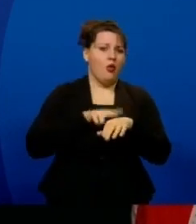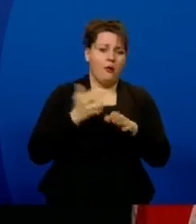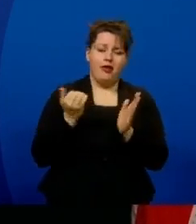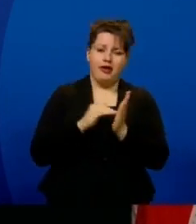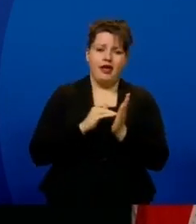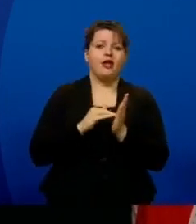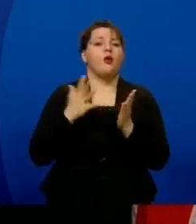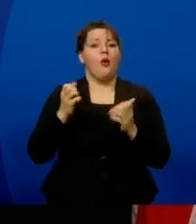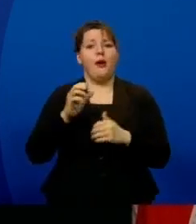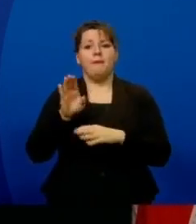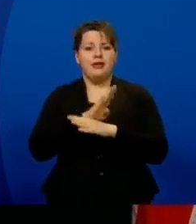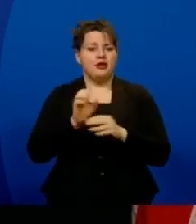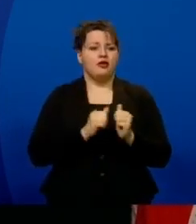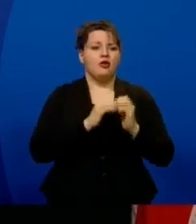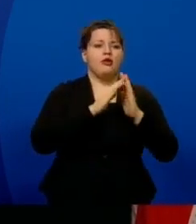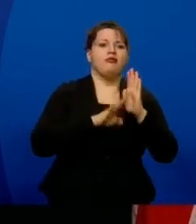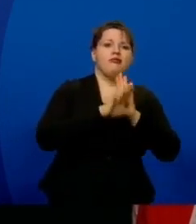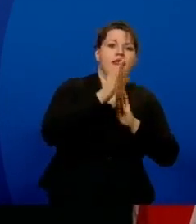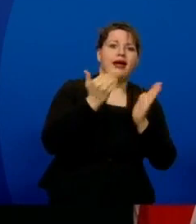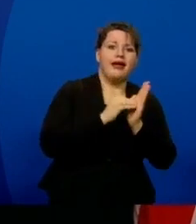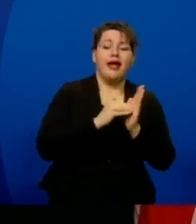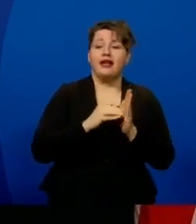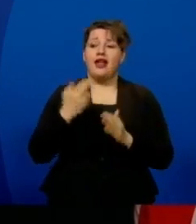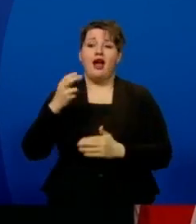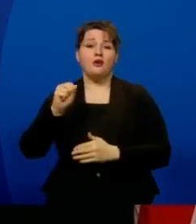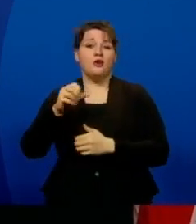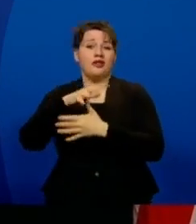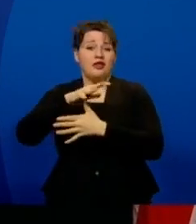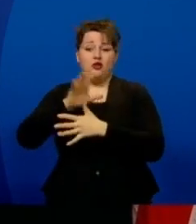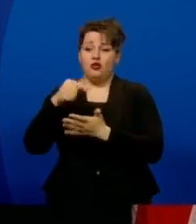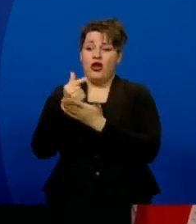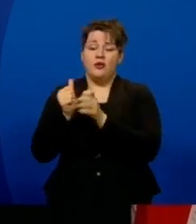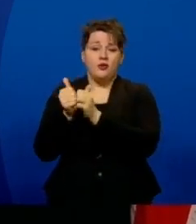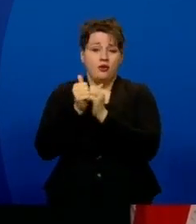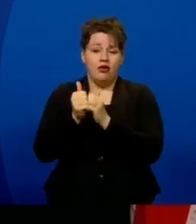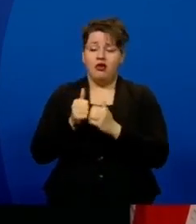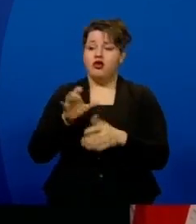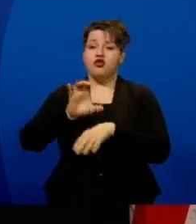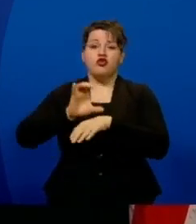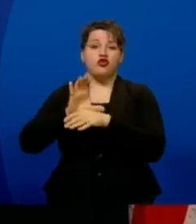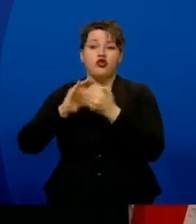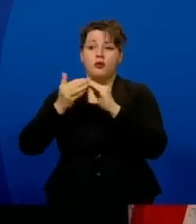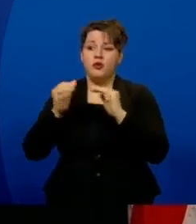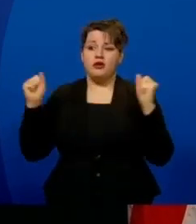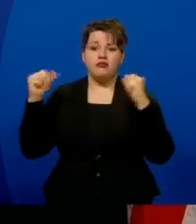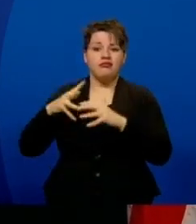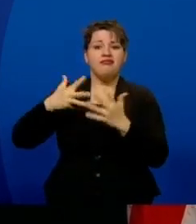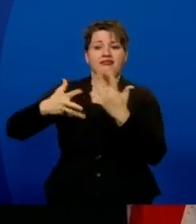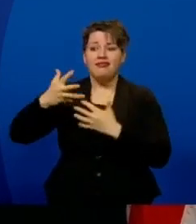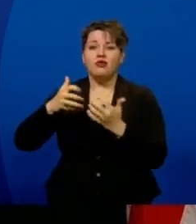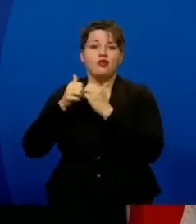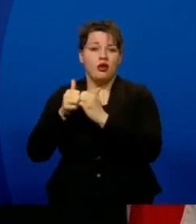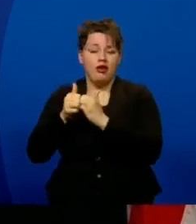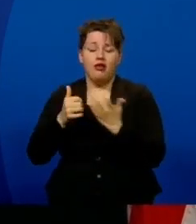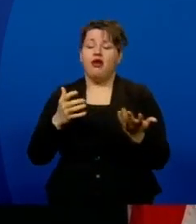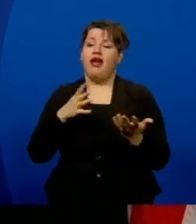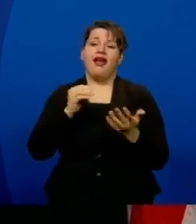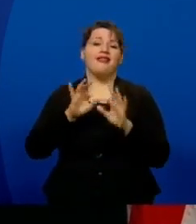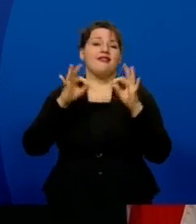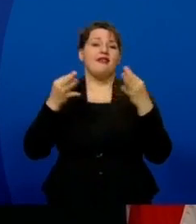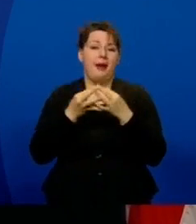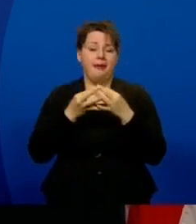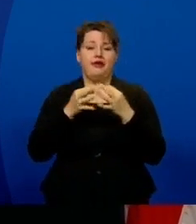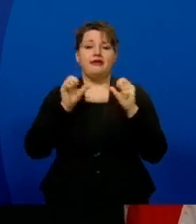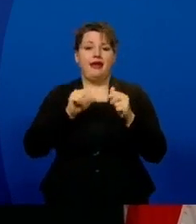to rebound, for our high school seniors to graduate together, our church communities to gather again fully in person, and our families